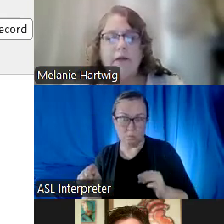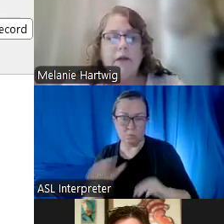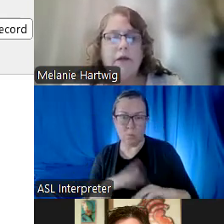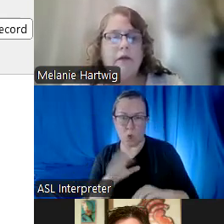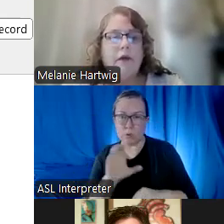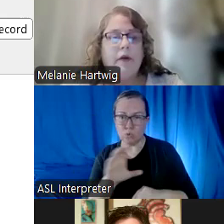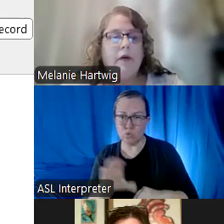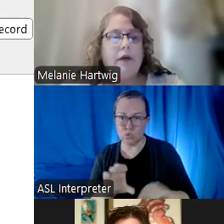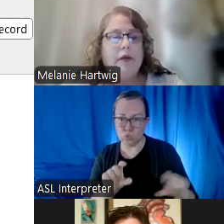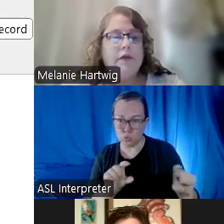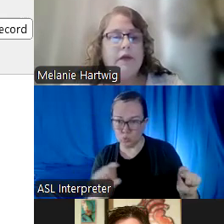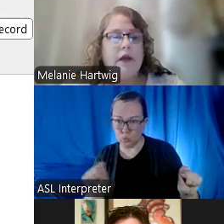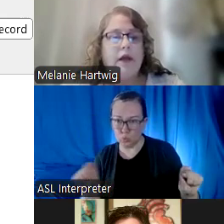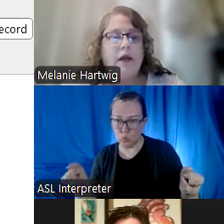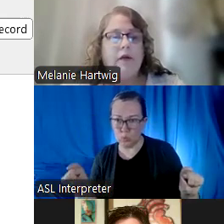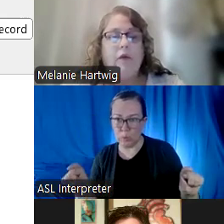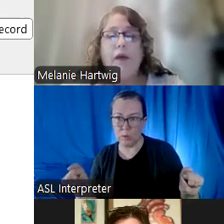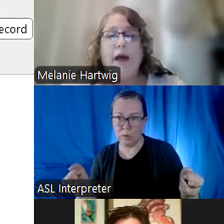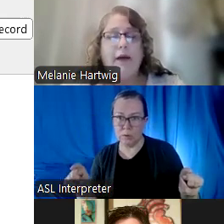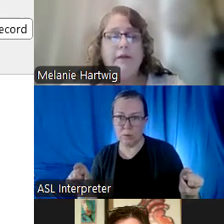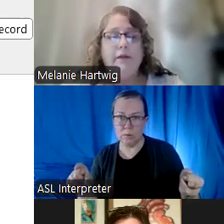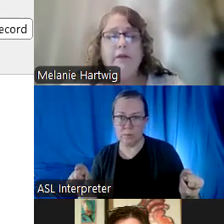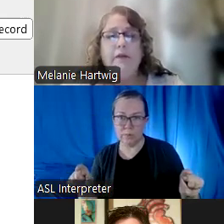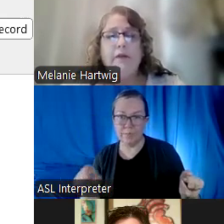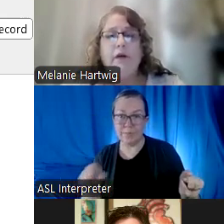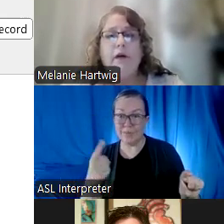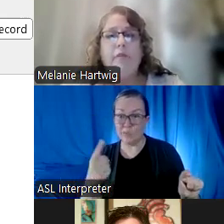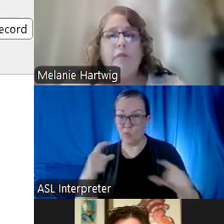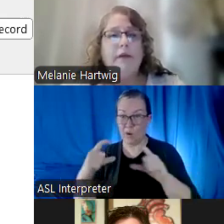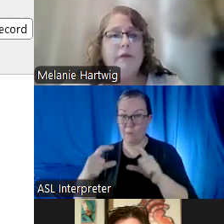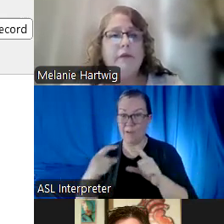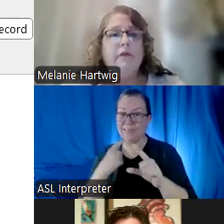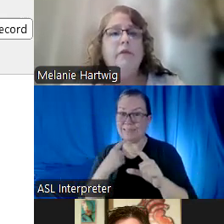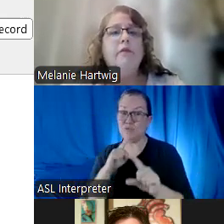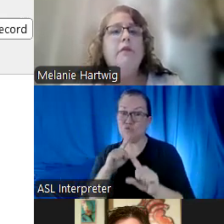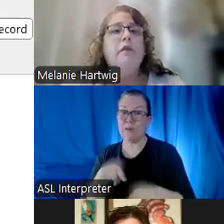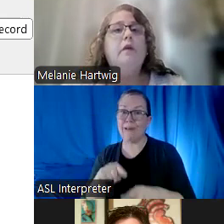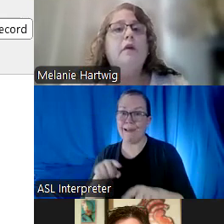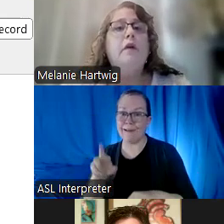link, there is a React button